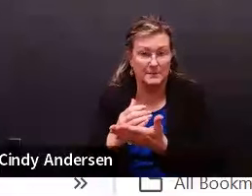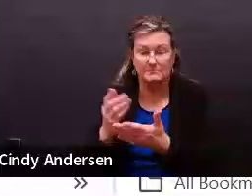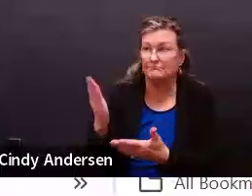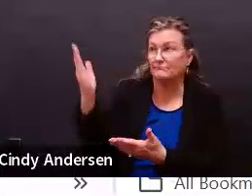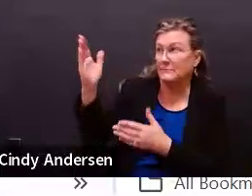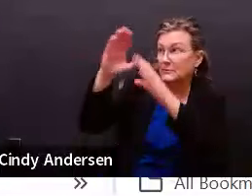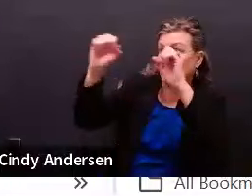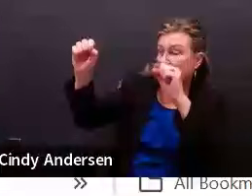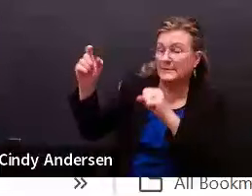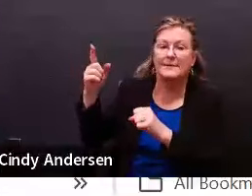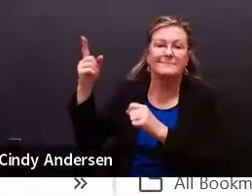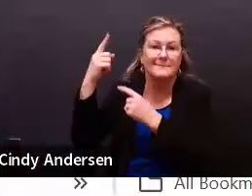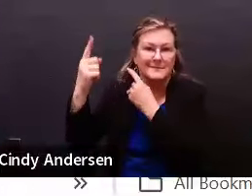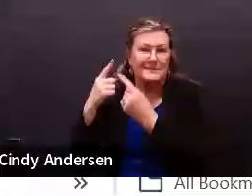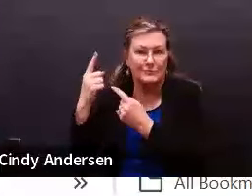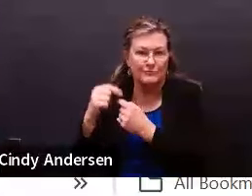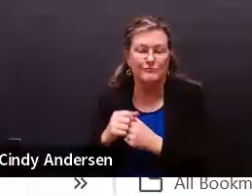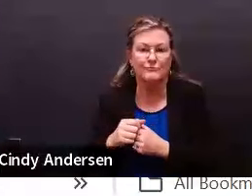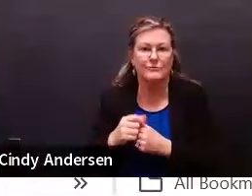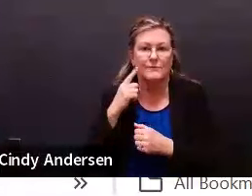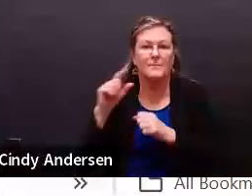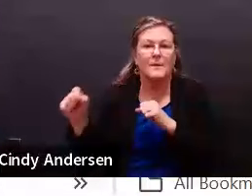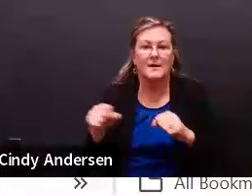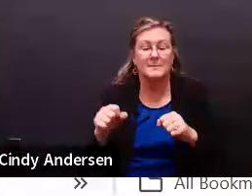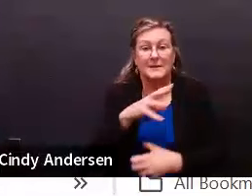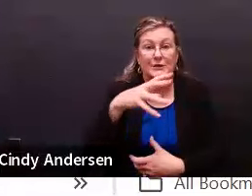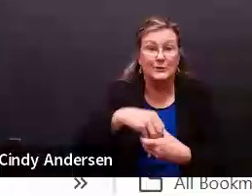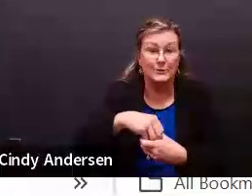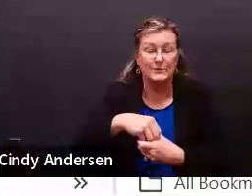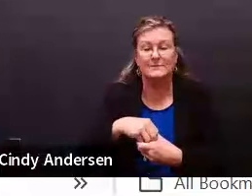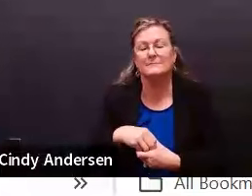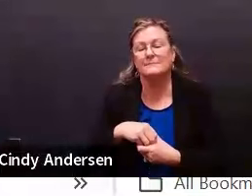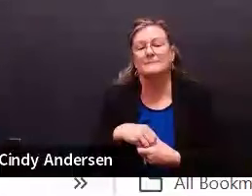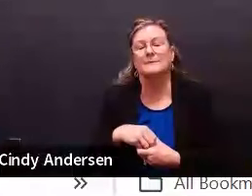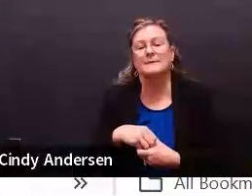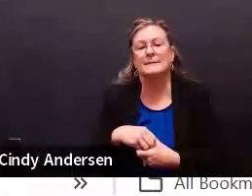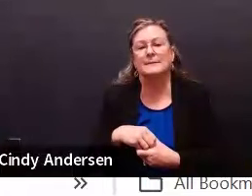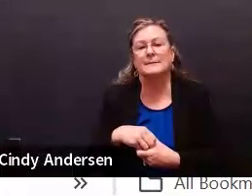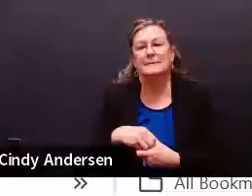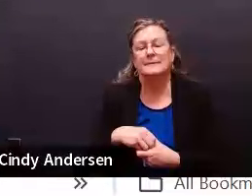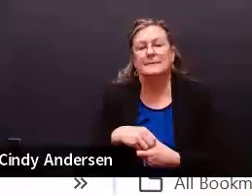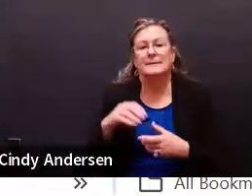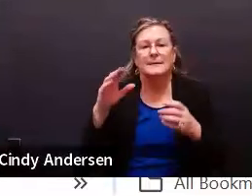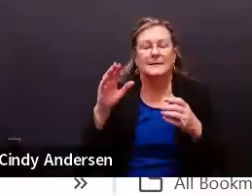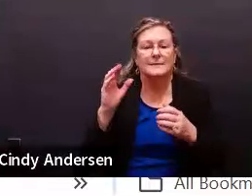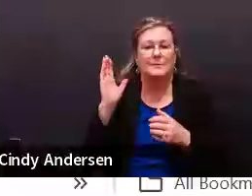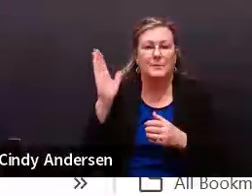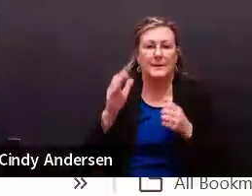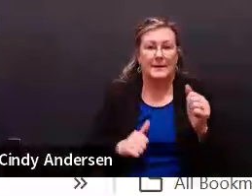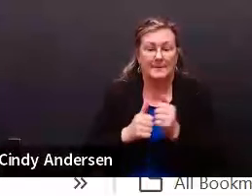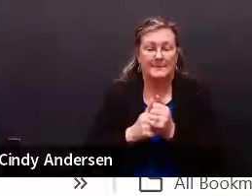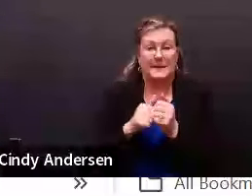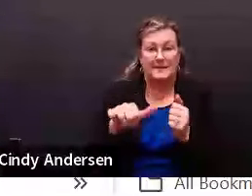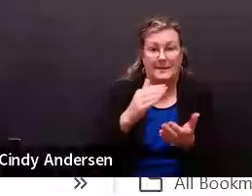to be considered for possible inclusion and shall update the list of alternative